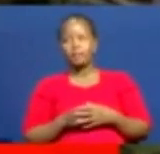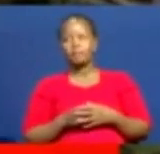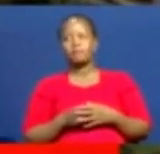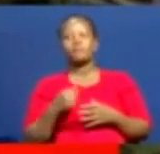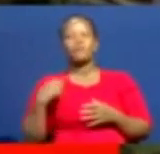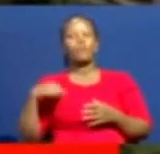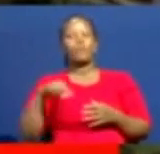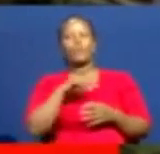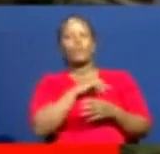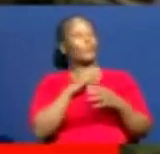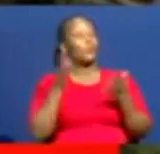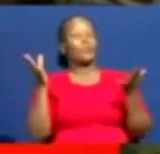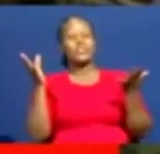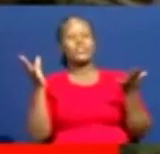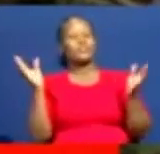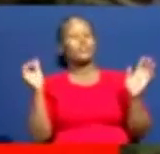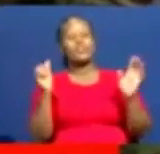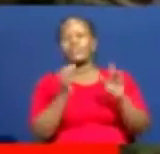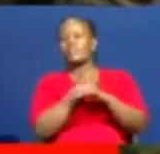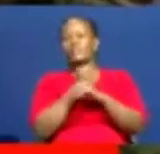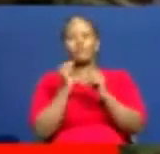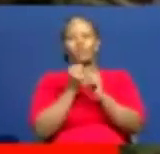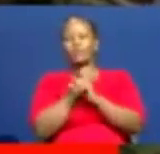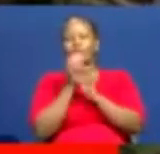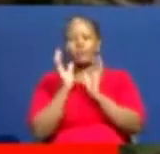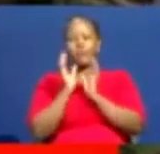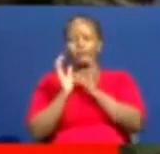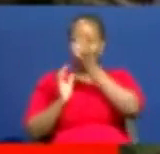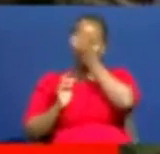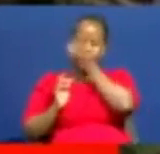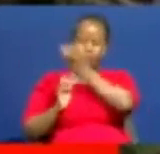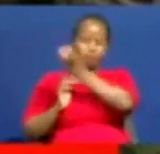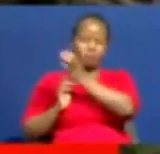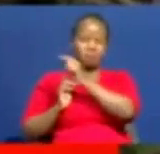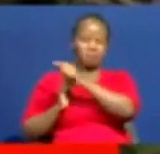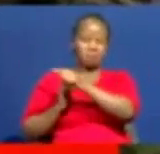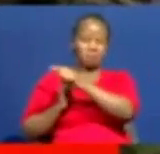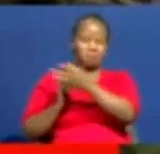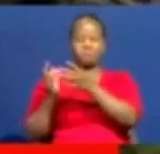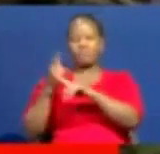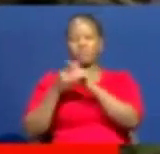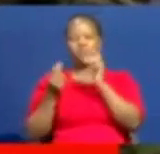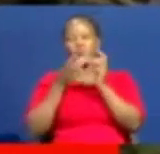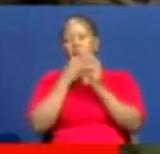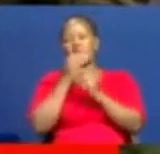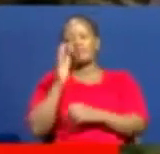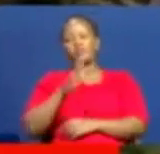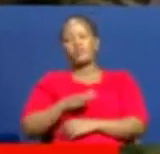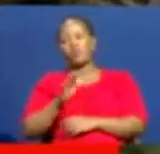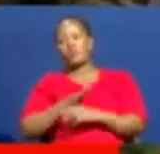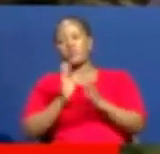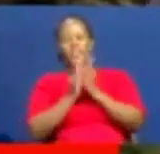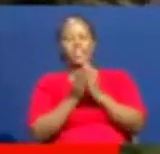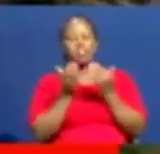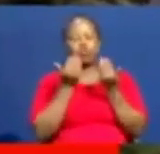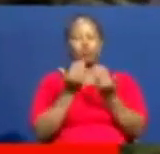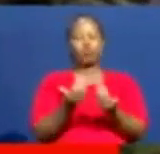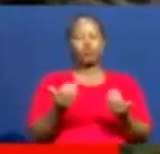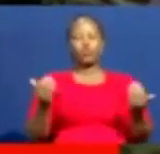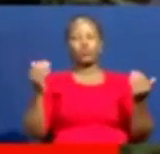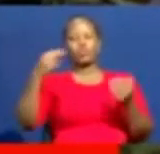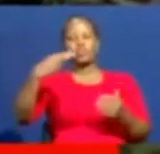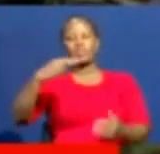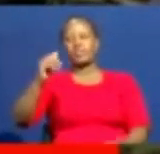We cannot walk away from the men, the women, and the children in